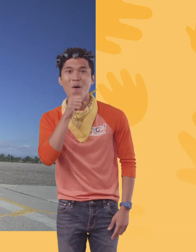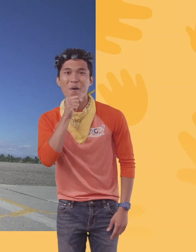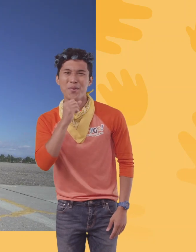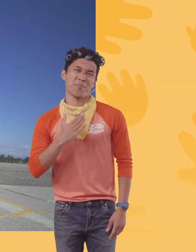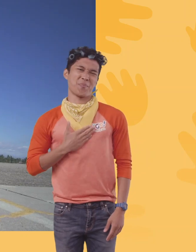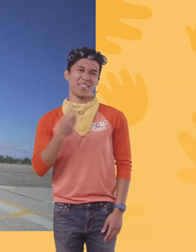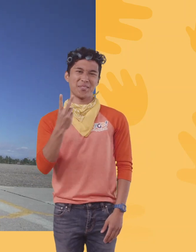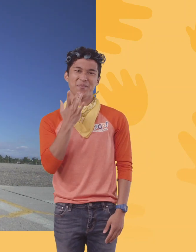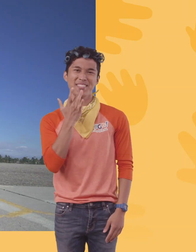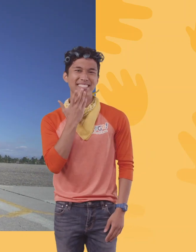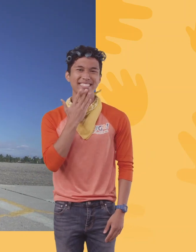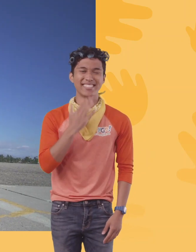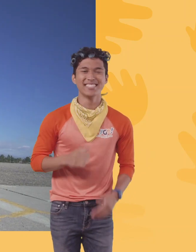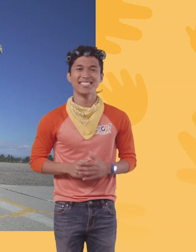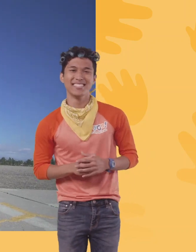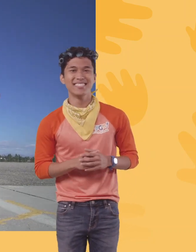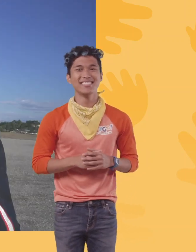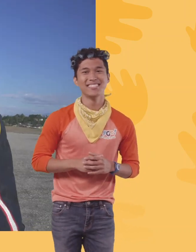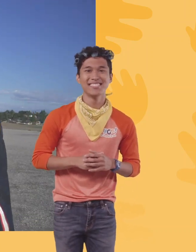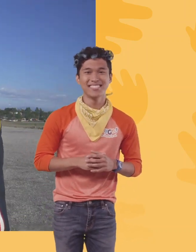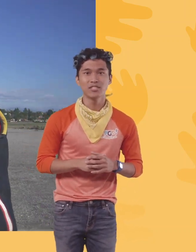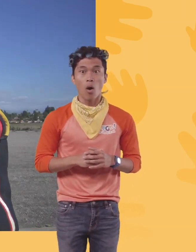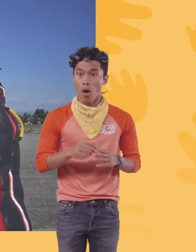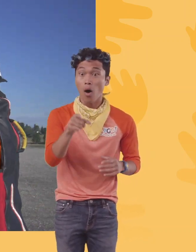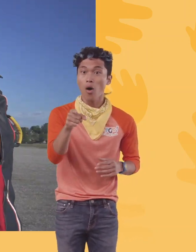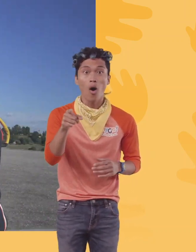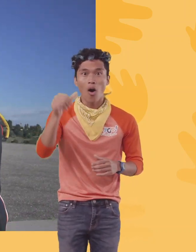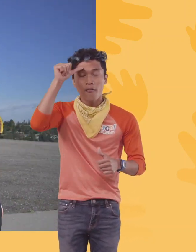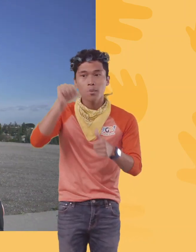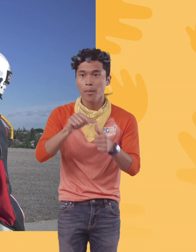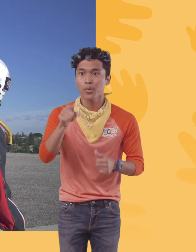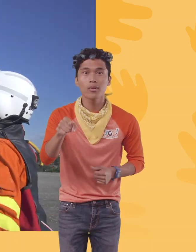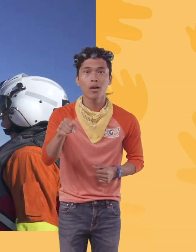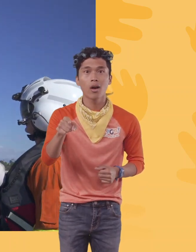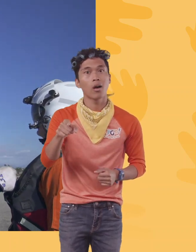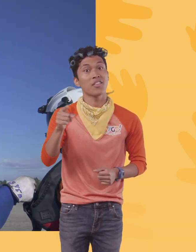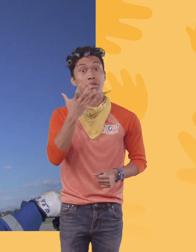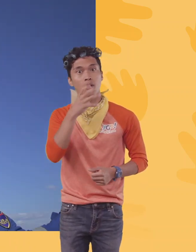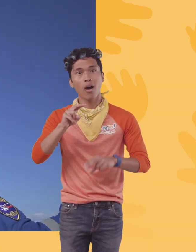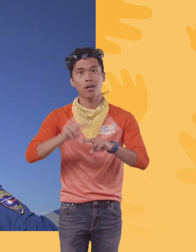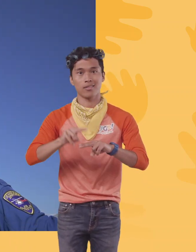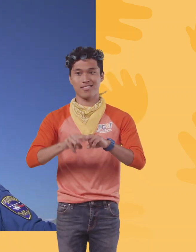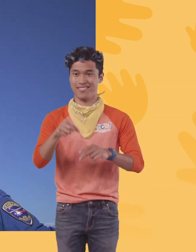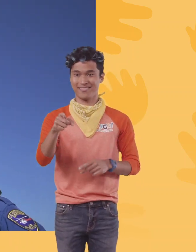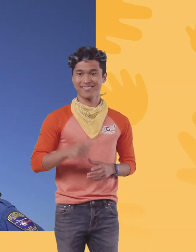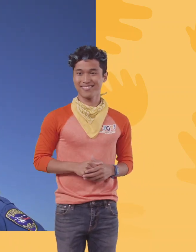Favorite colors. Ooh, remember that? That's the hot seat.